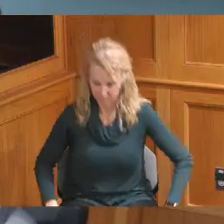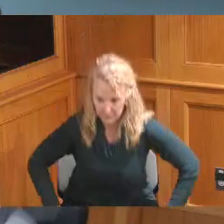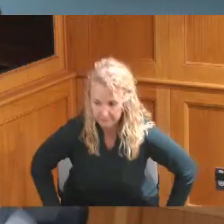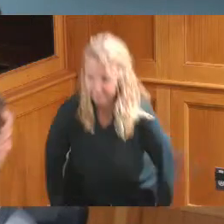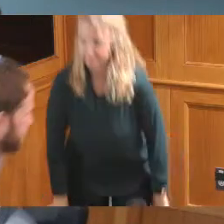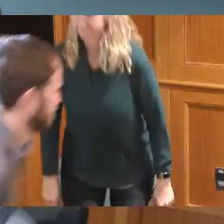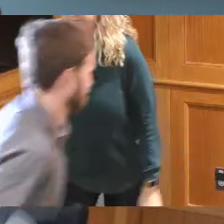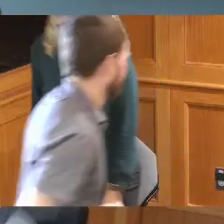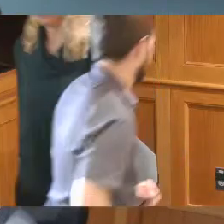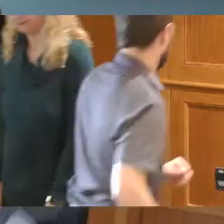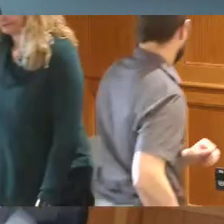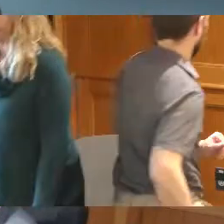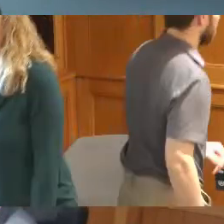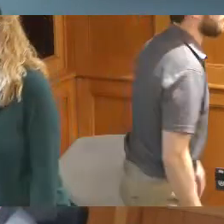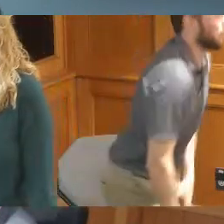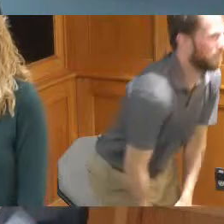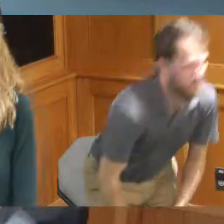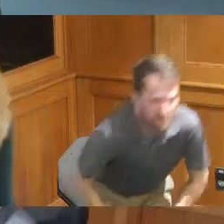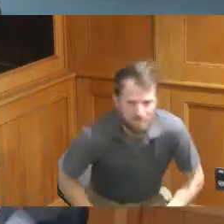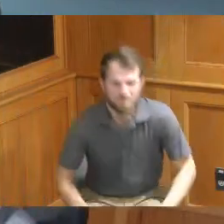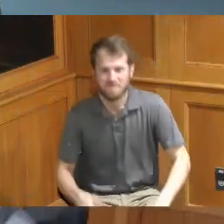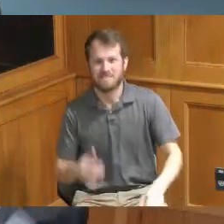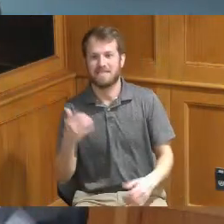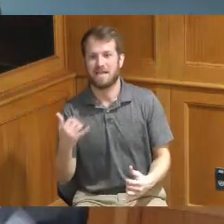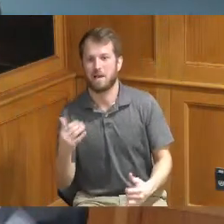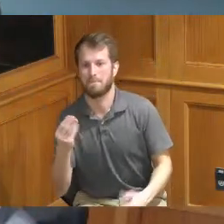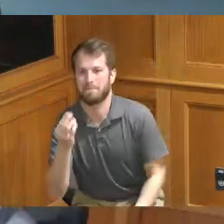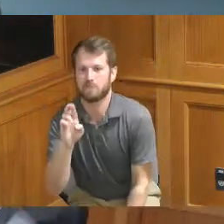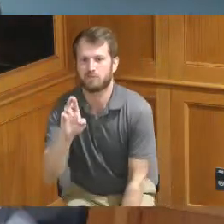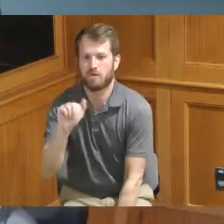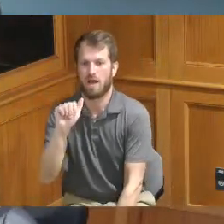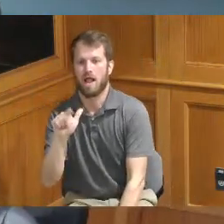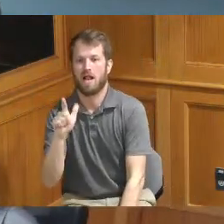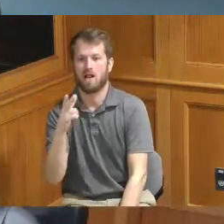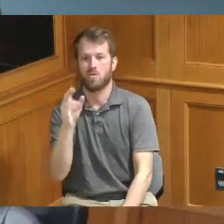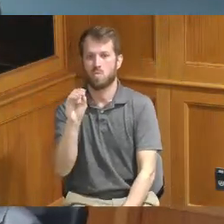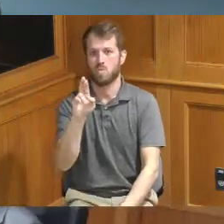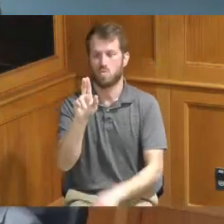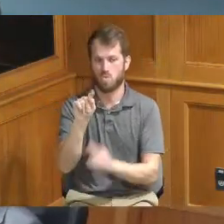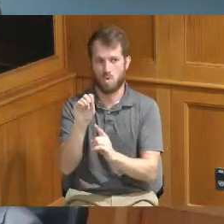Aludo. Thank you. I've got multiple by leaves. First and